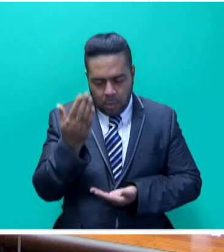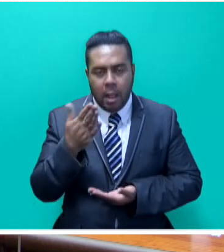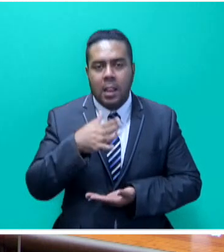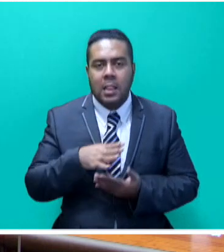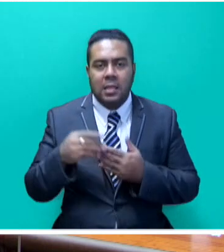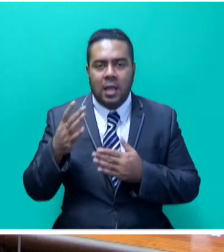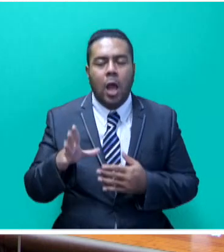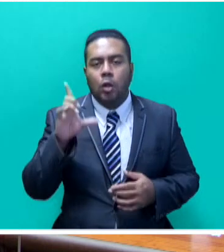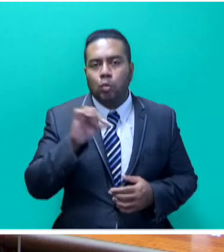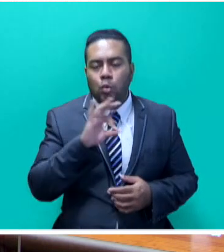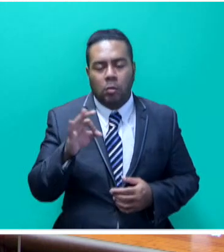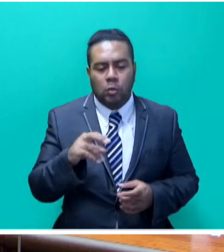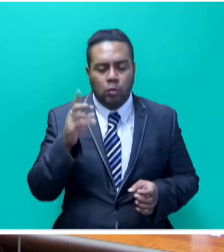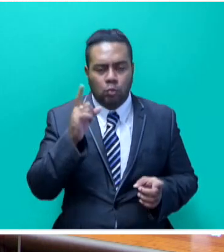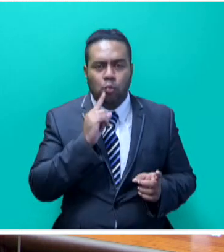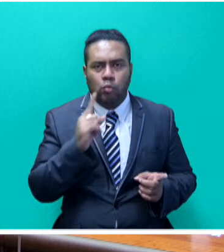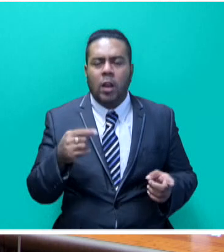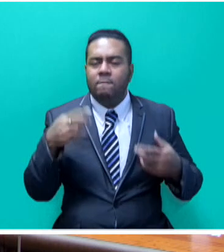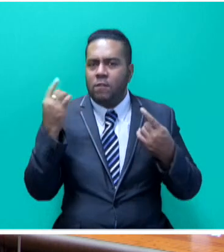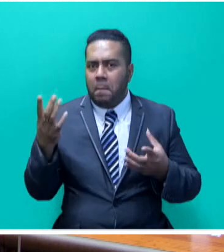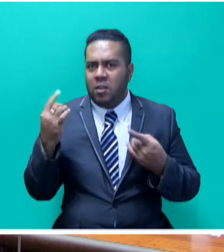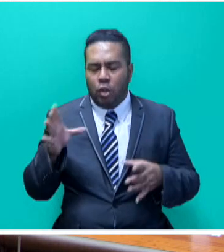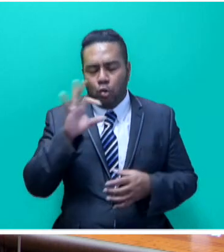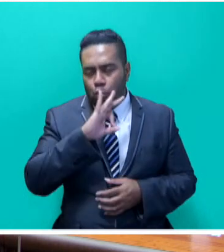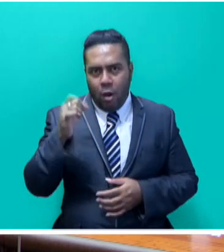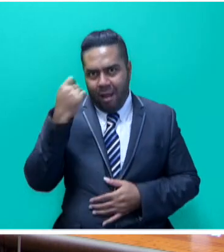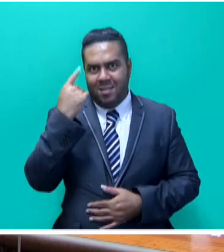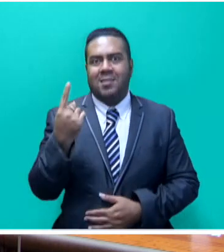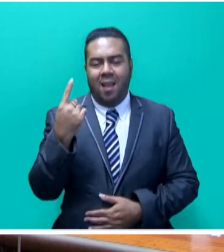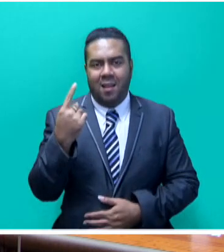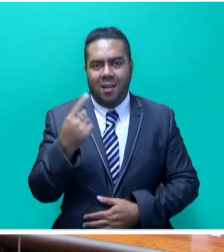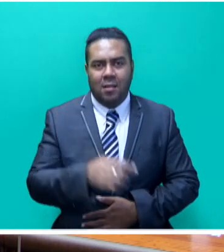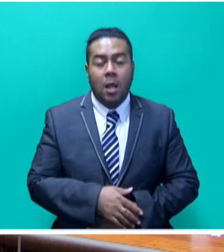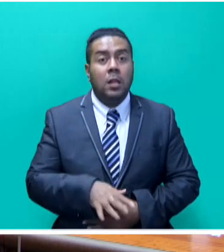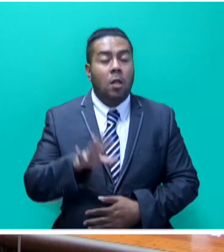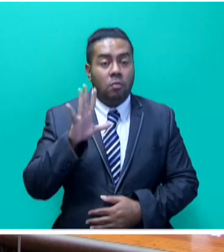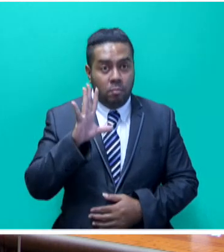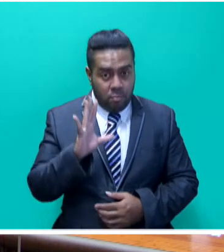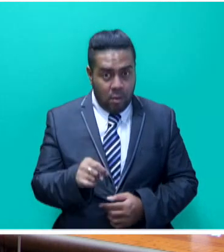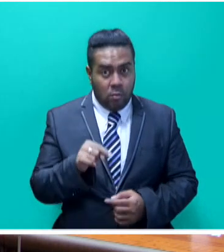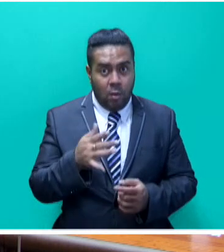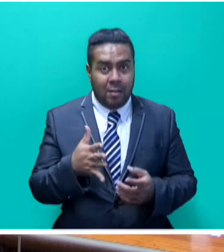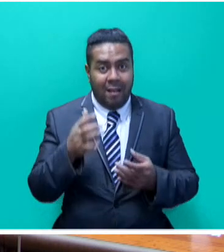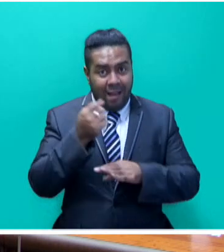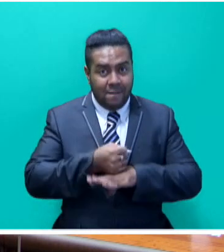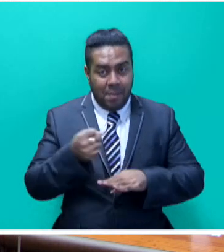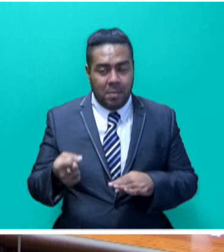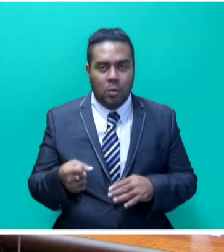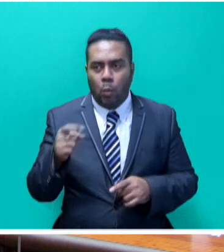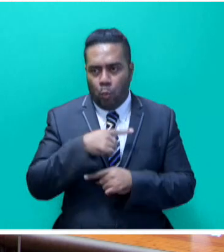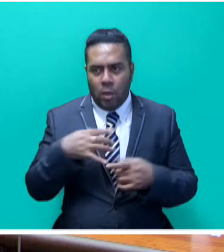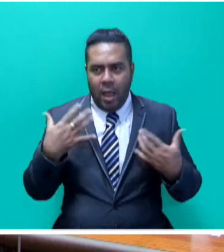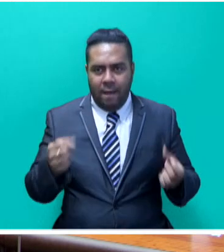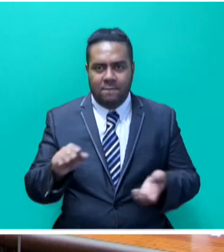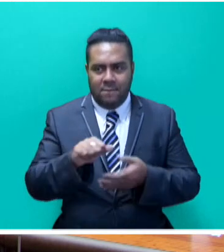do not quote and use on information that you do not understand. Mr. Speaker, sir, as a government, we have kept